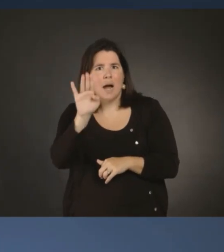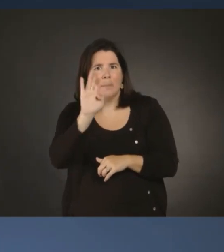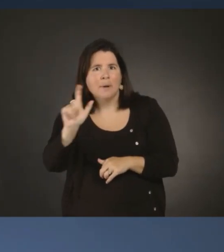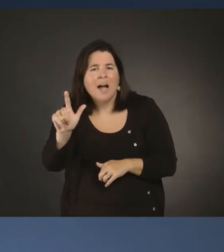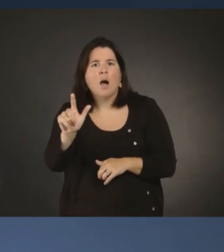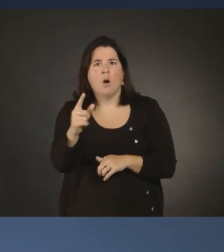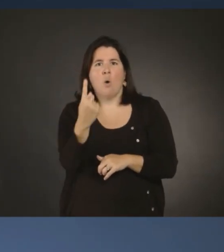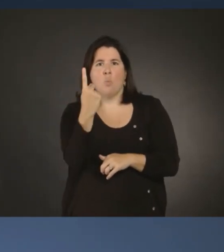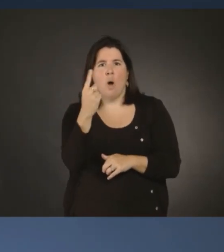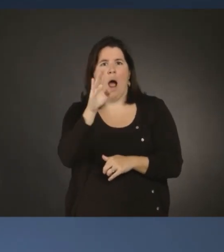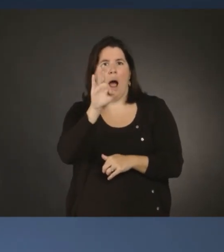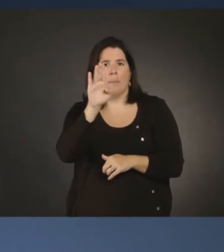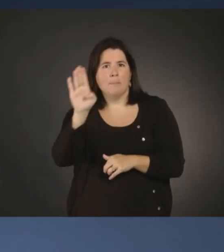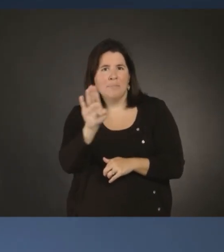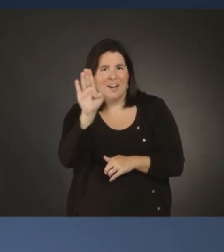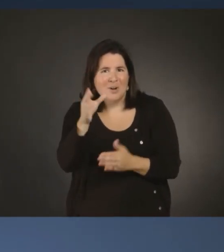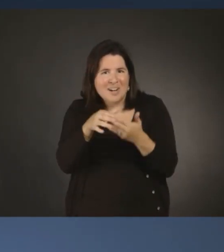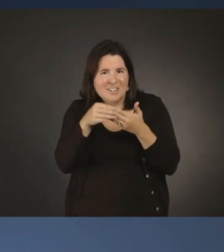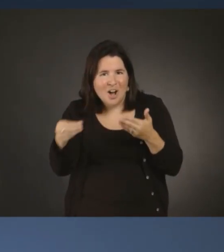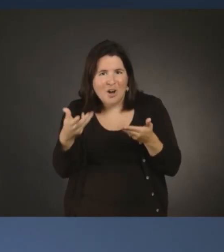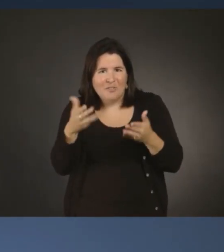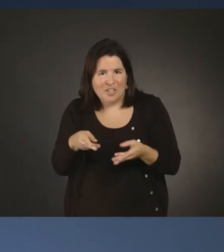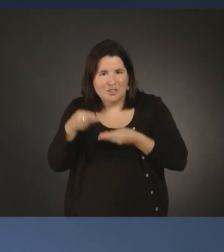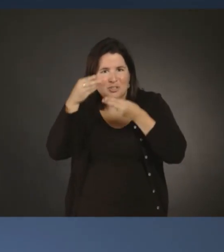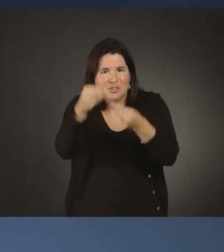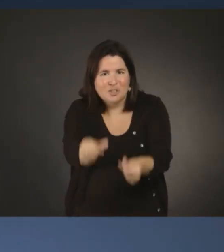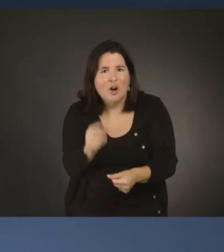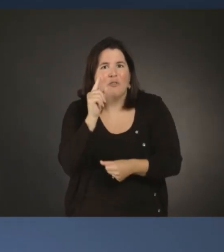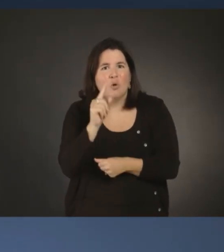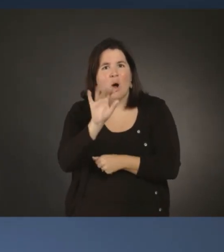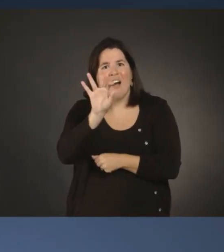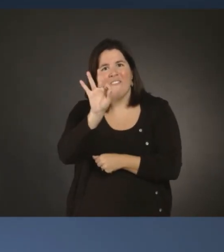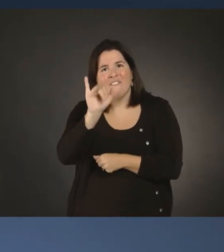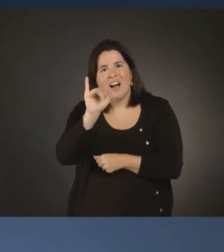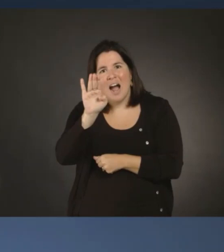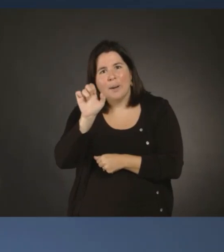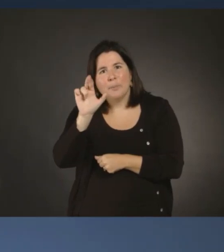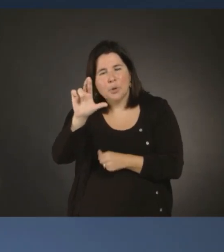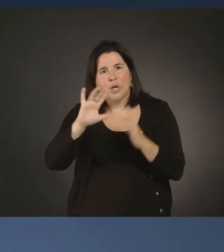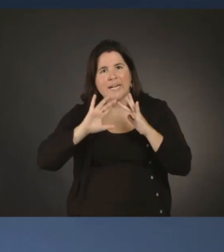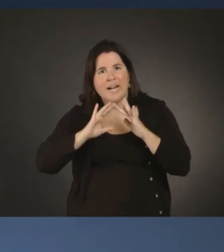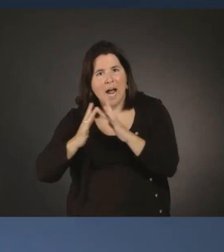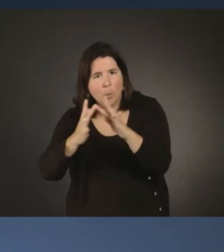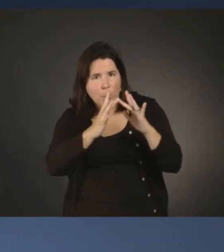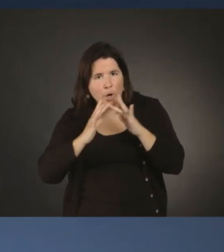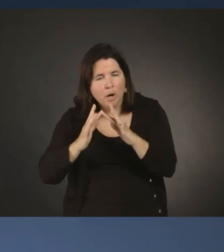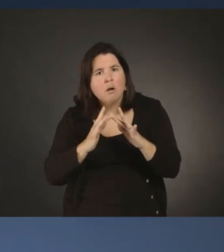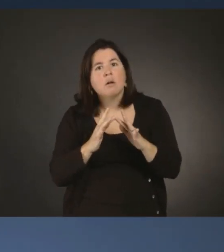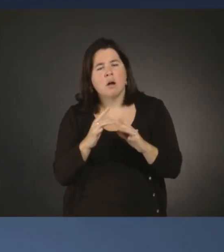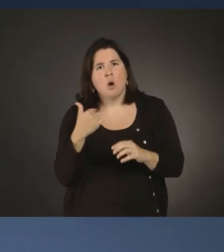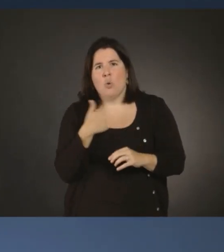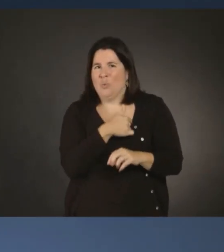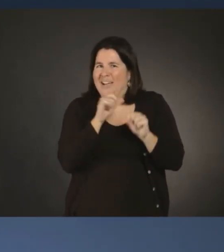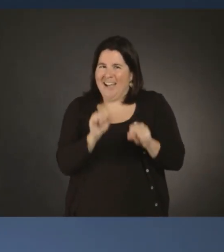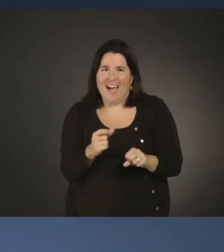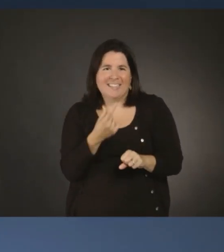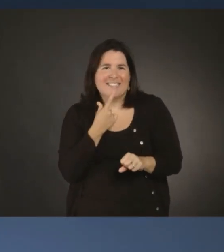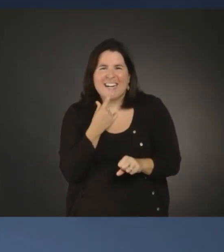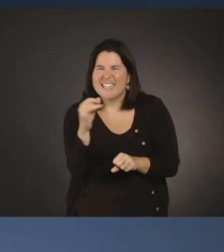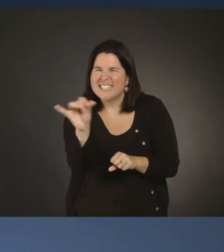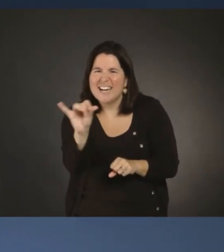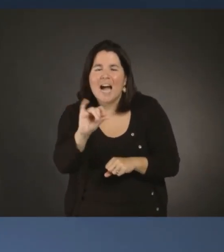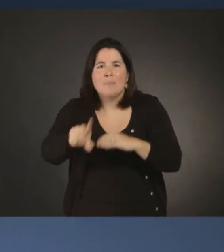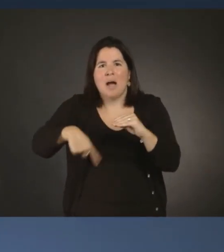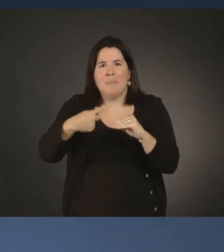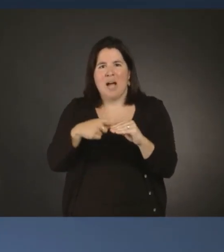build out a fiber network in the region. We could just as easily say we've spent $1 billion to empower